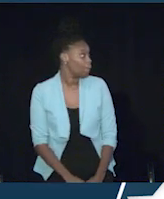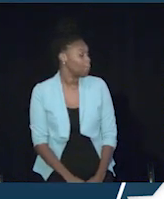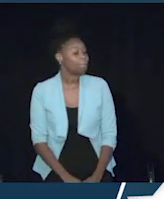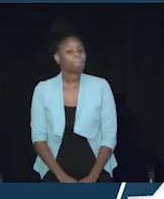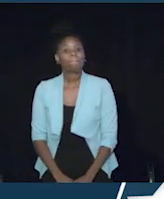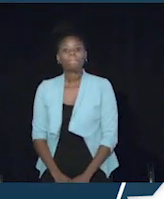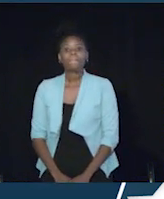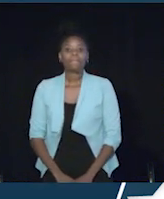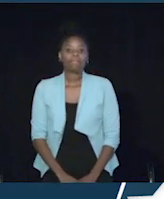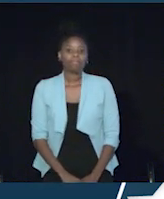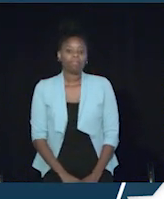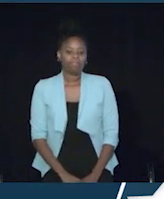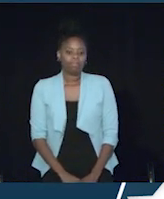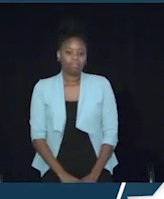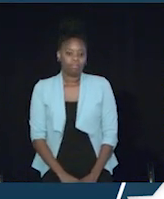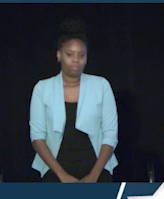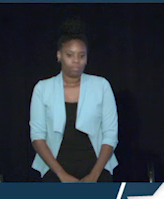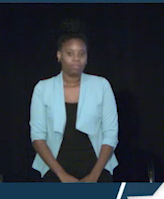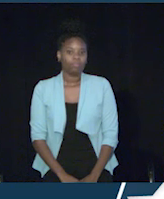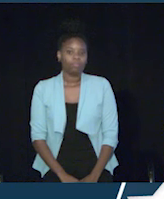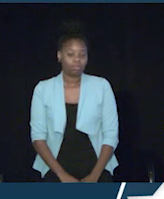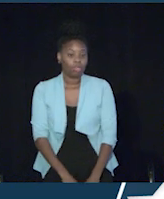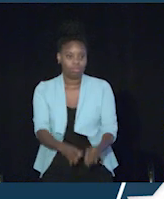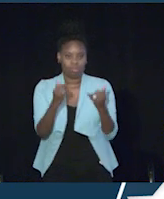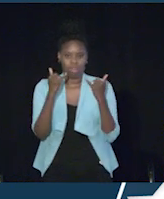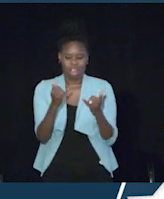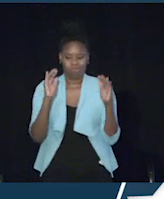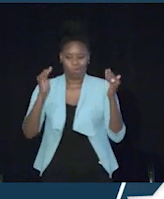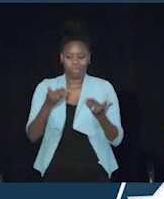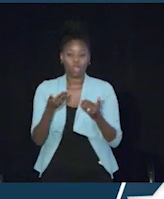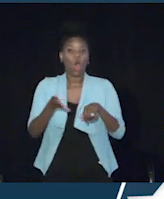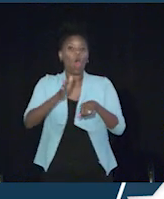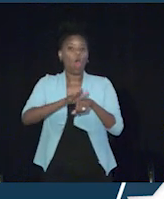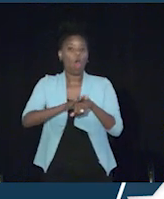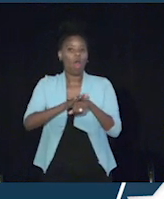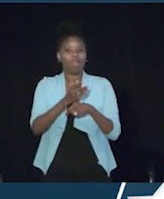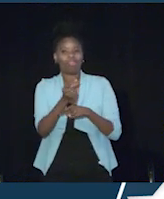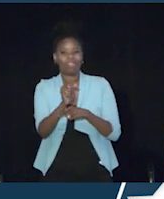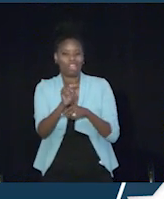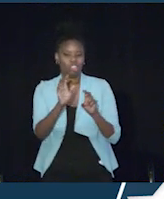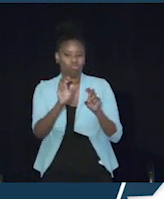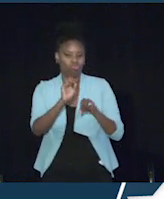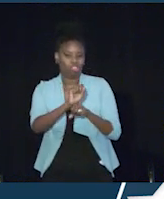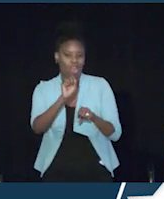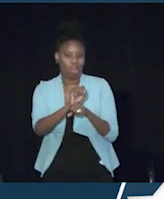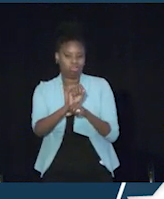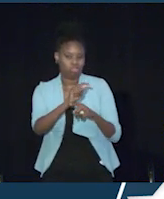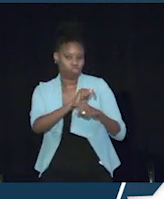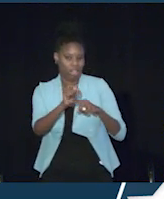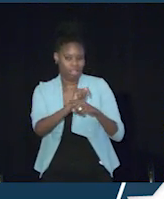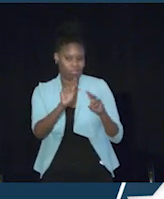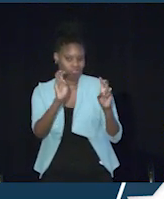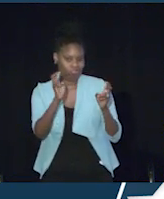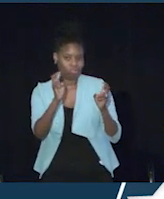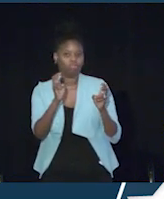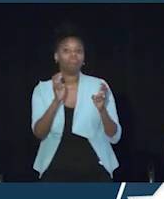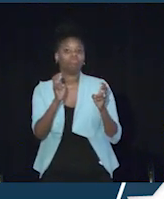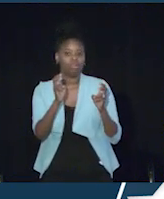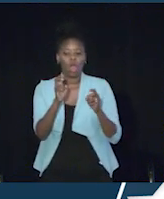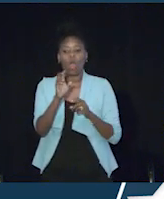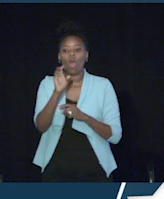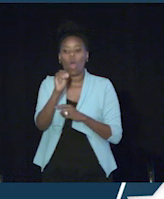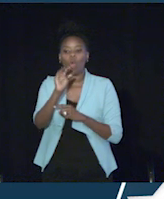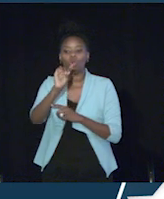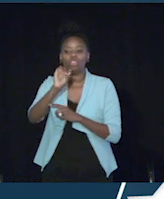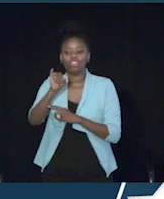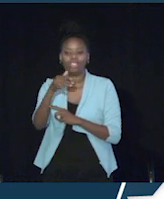So let's look at on-the-job training, also known as OJT and employment services.